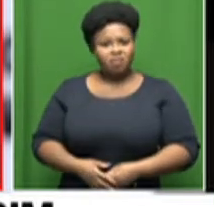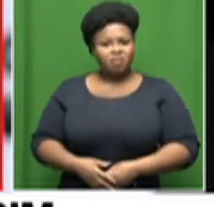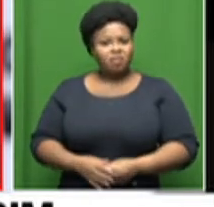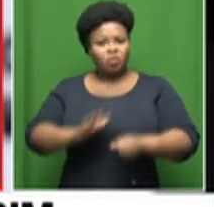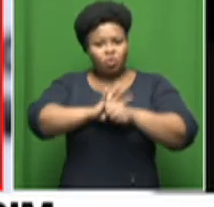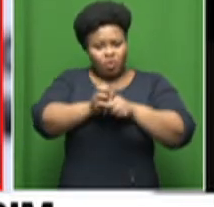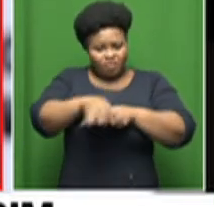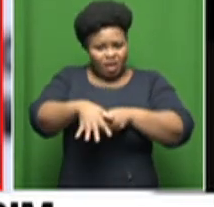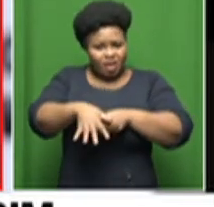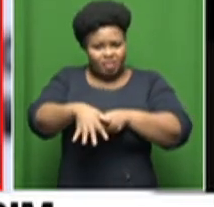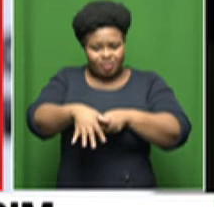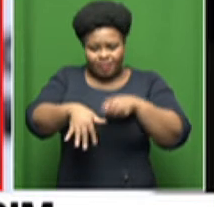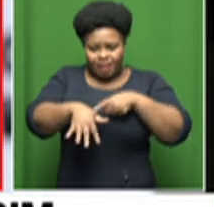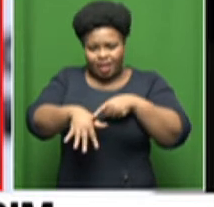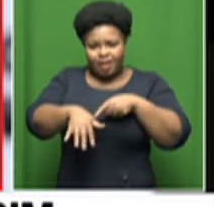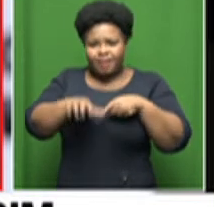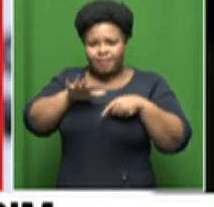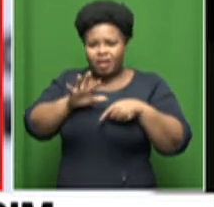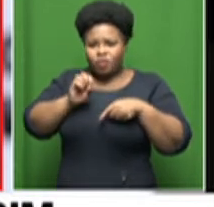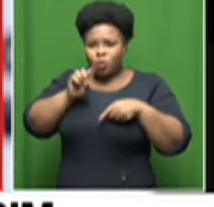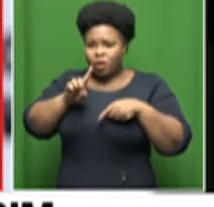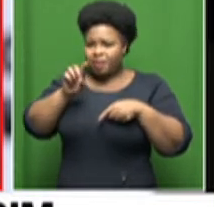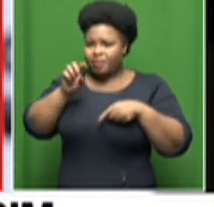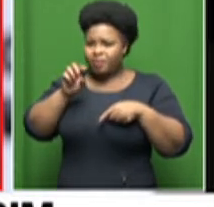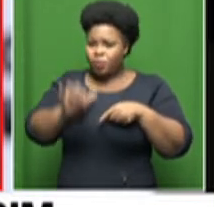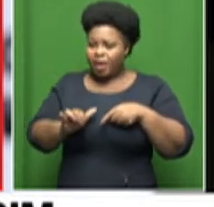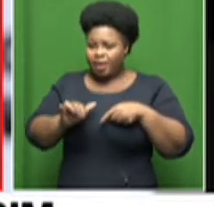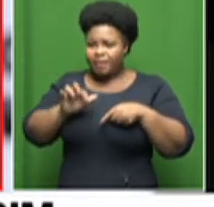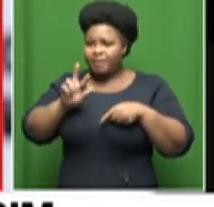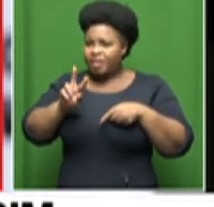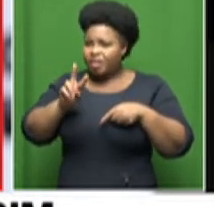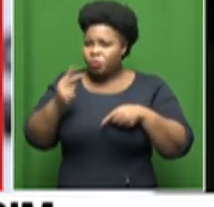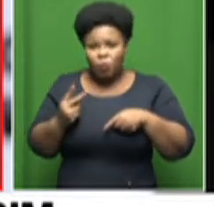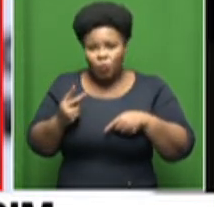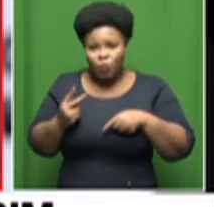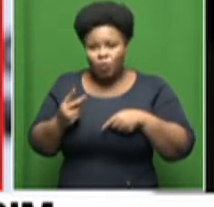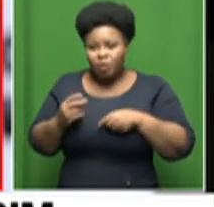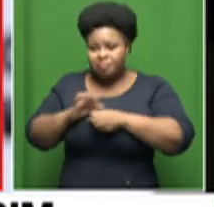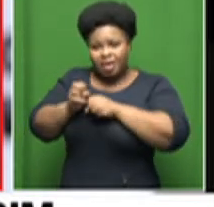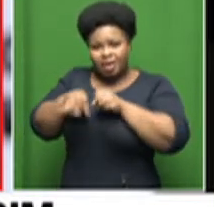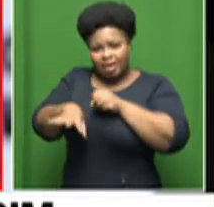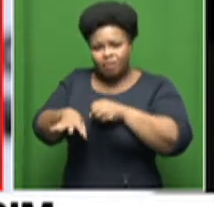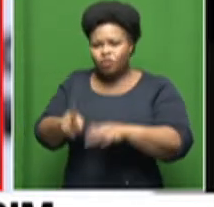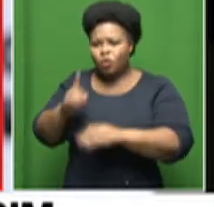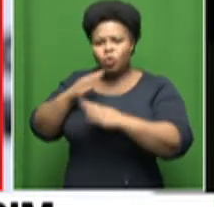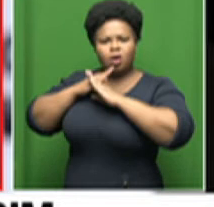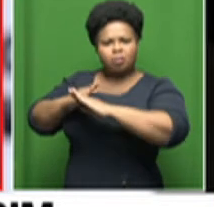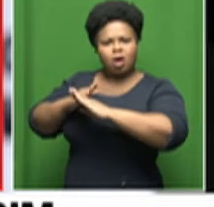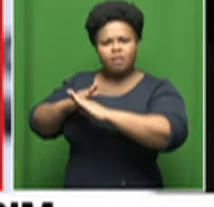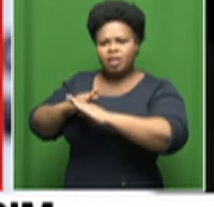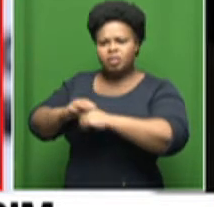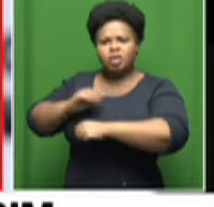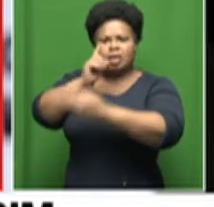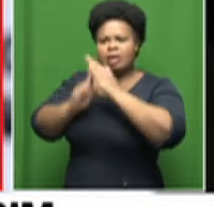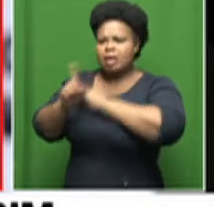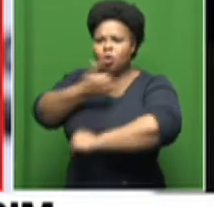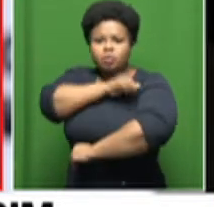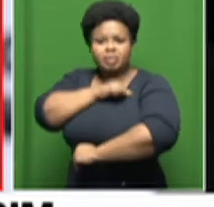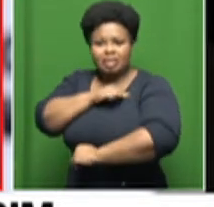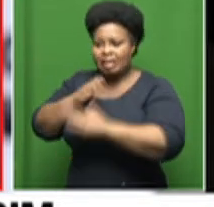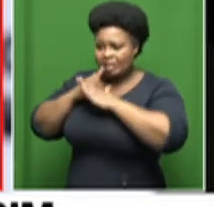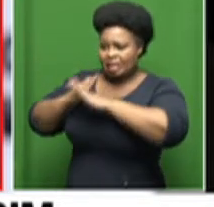against the 501Y.V2 variant is effective in preventing hospitalizations and severe infections. And at this